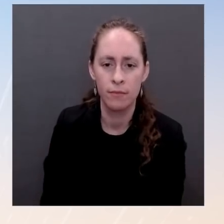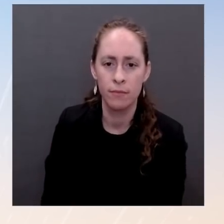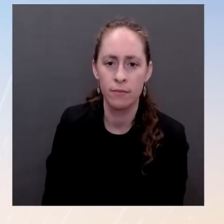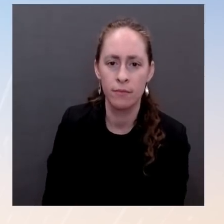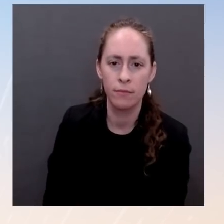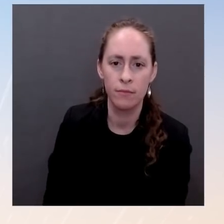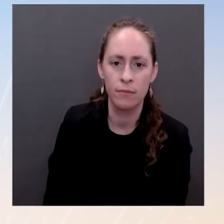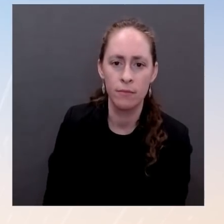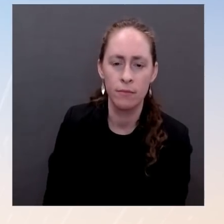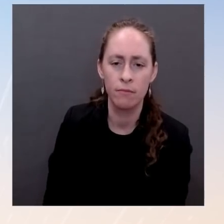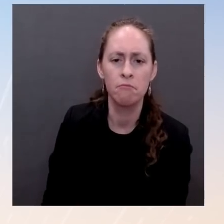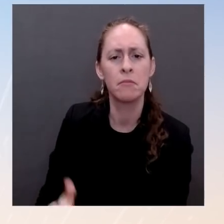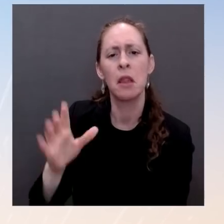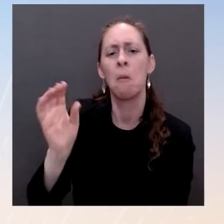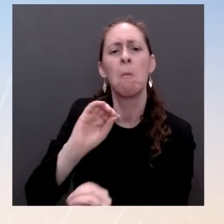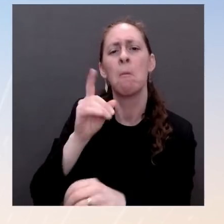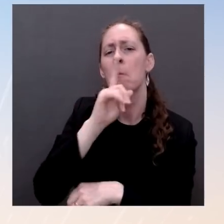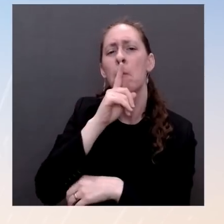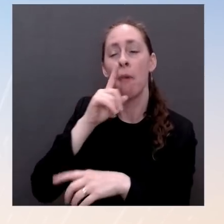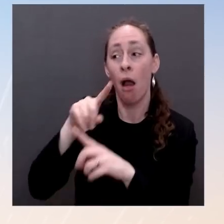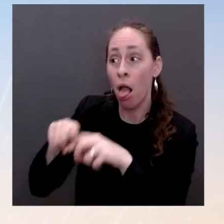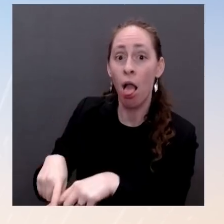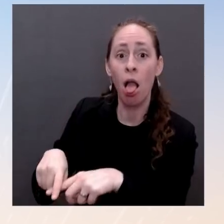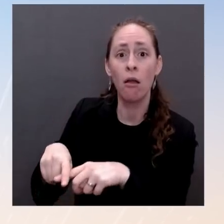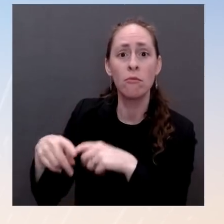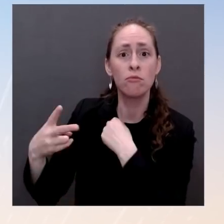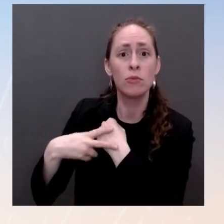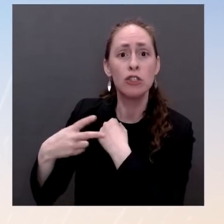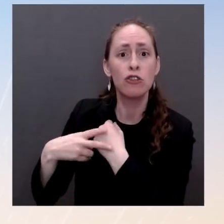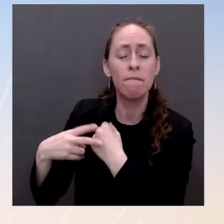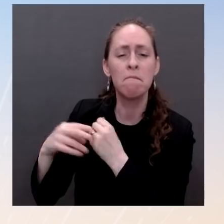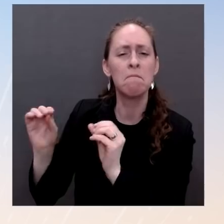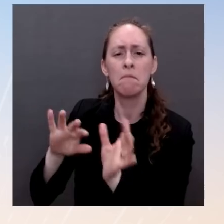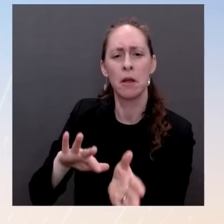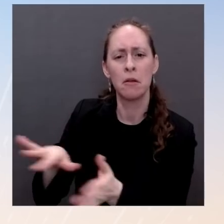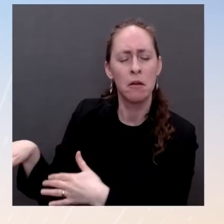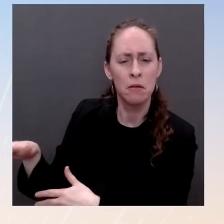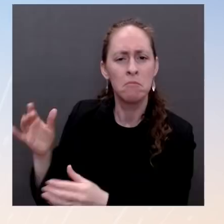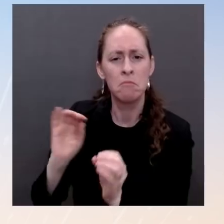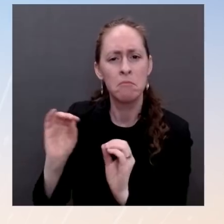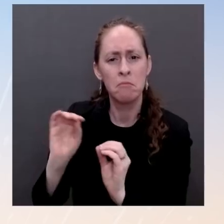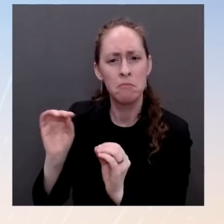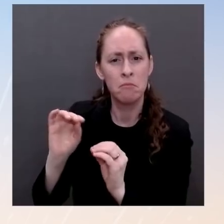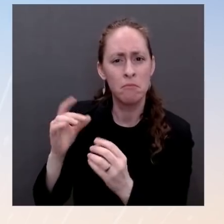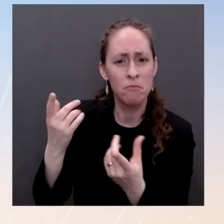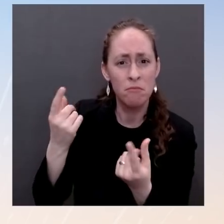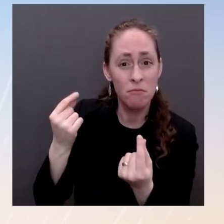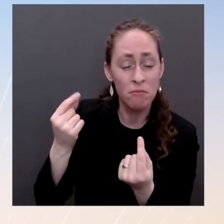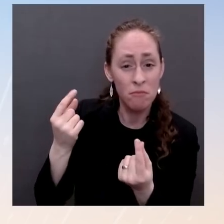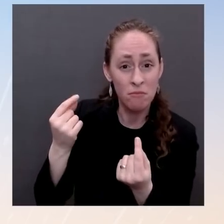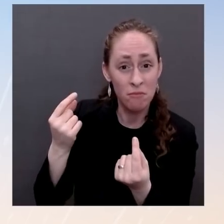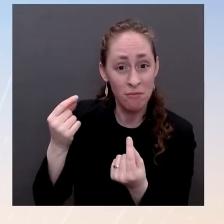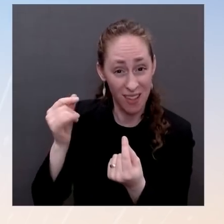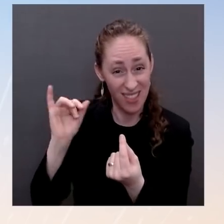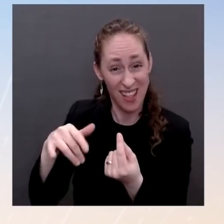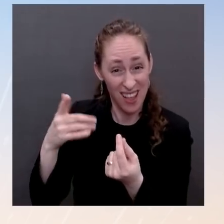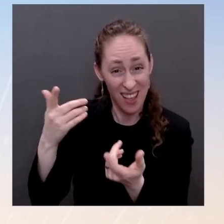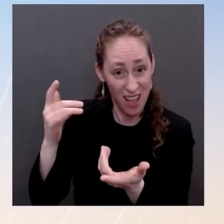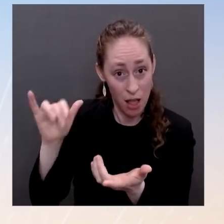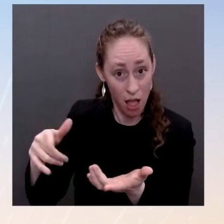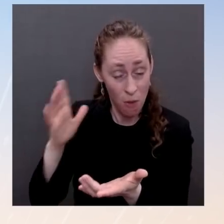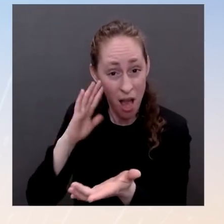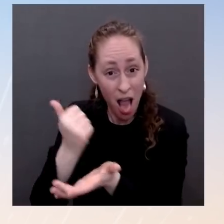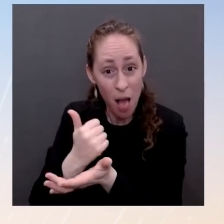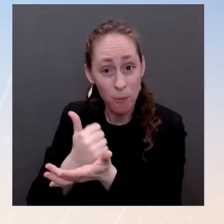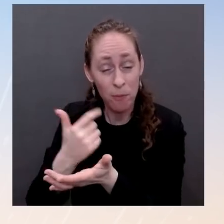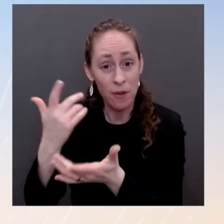cost rise that would offset? In other words, what good does it do? Yeah. Sure. That's a good question. And those are assessments that our economic team is